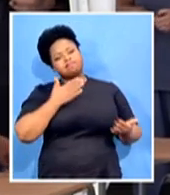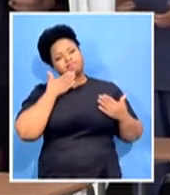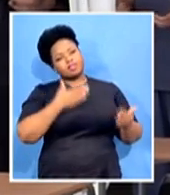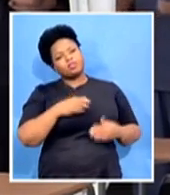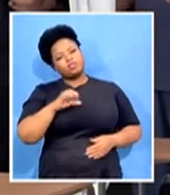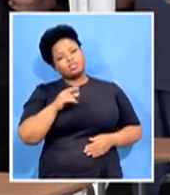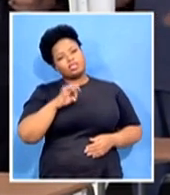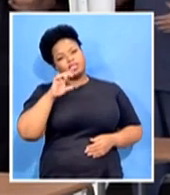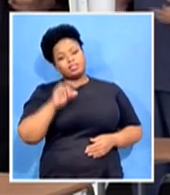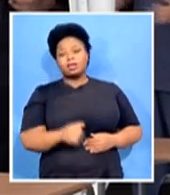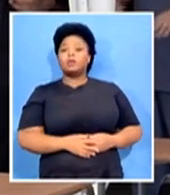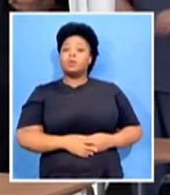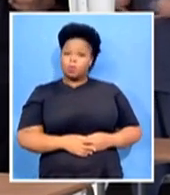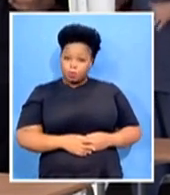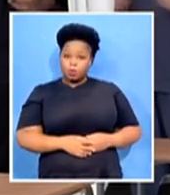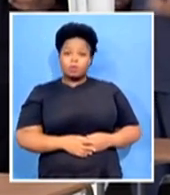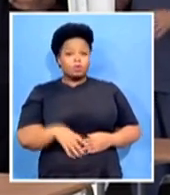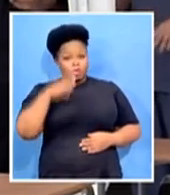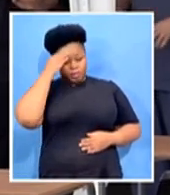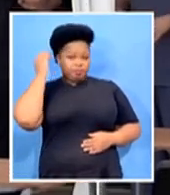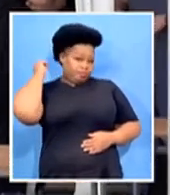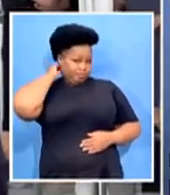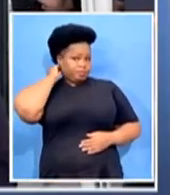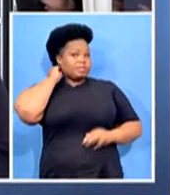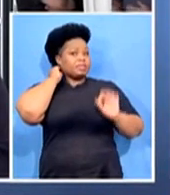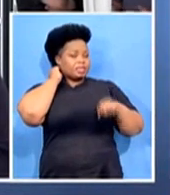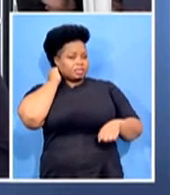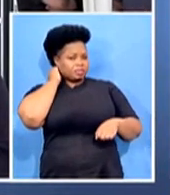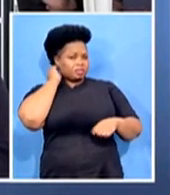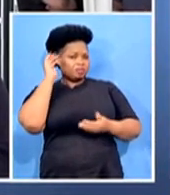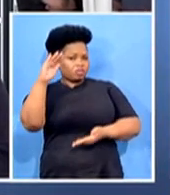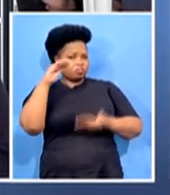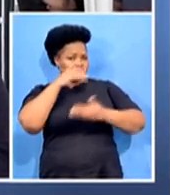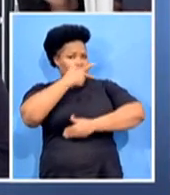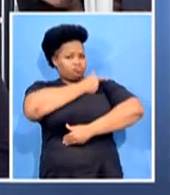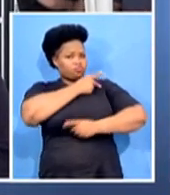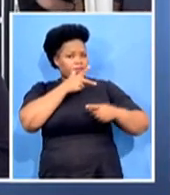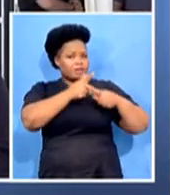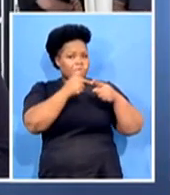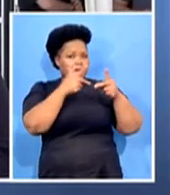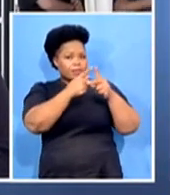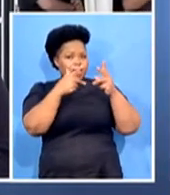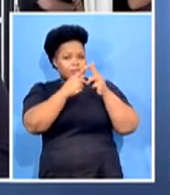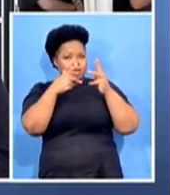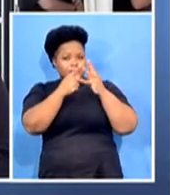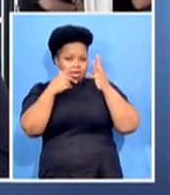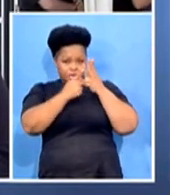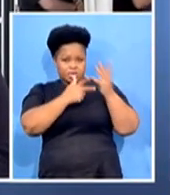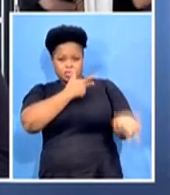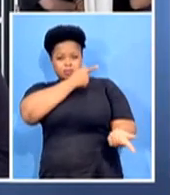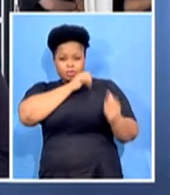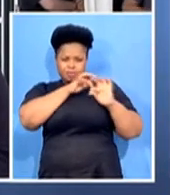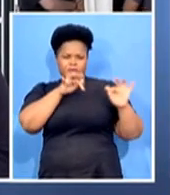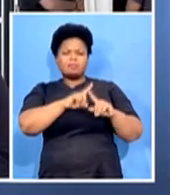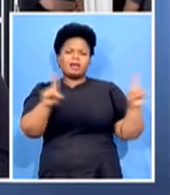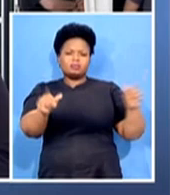that although these vaccines are being rolled out, it's so important to keep to the rules and regulations that we've